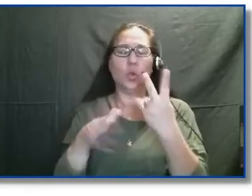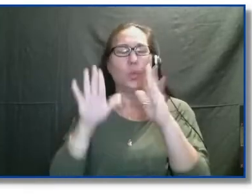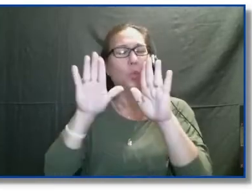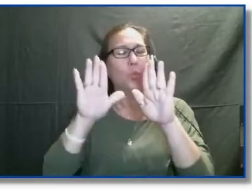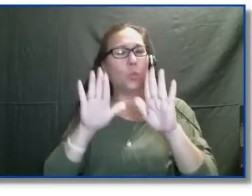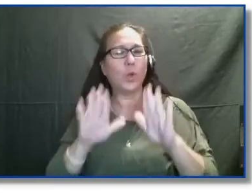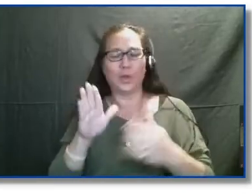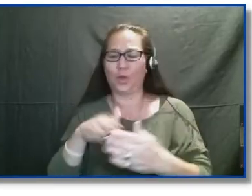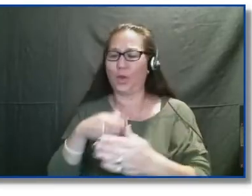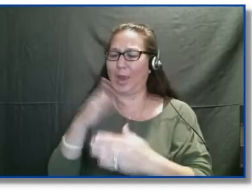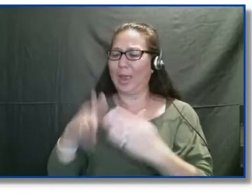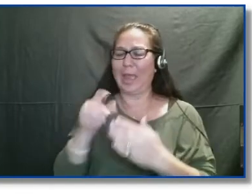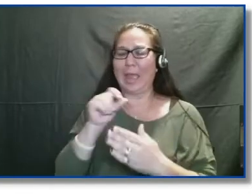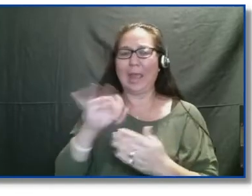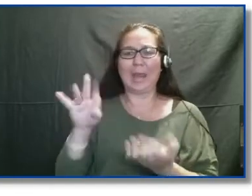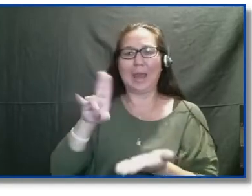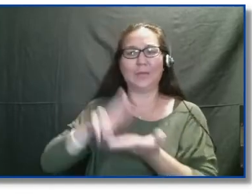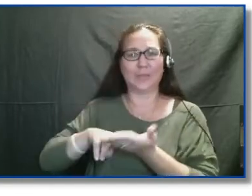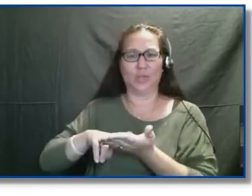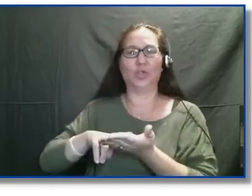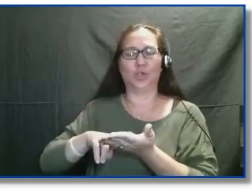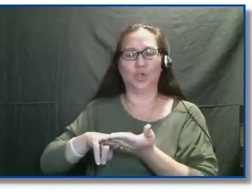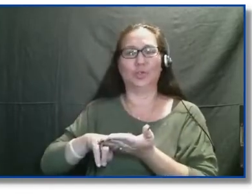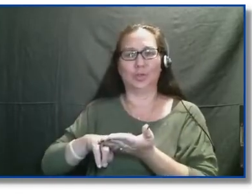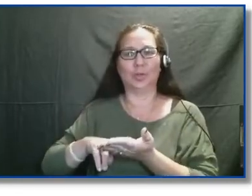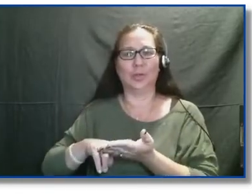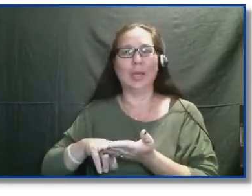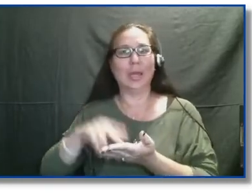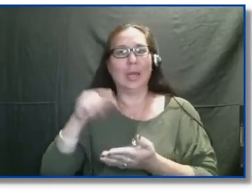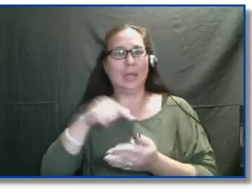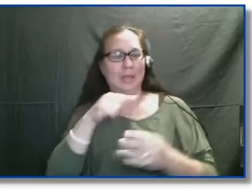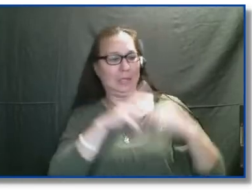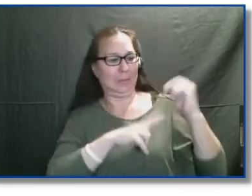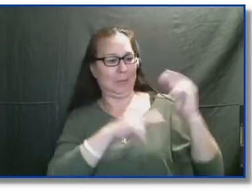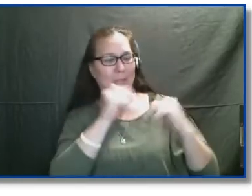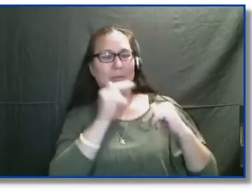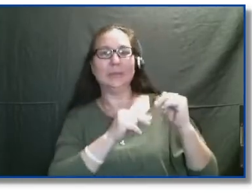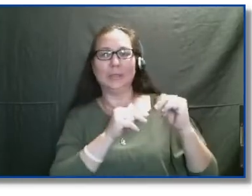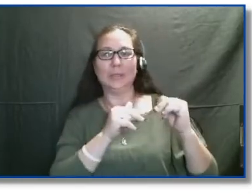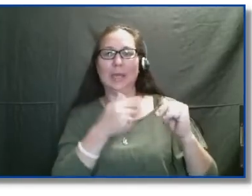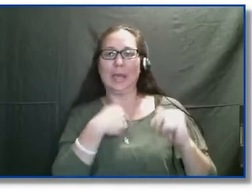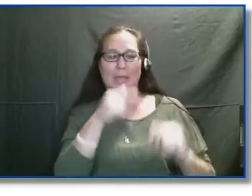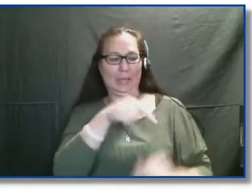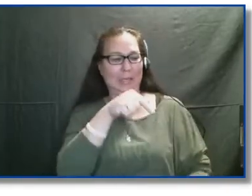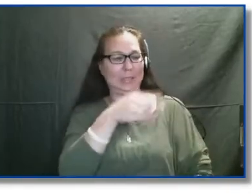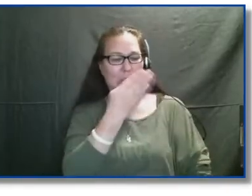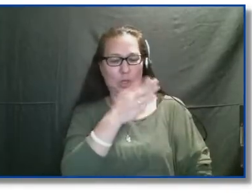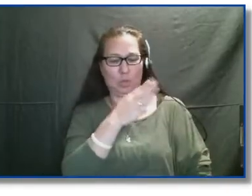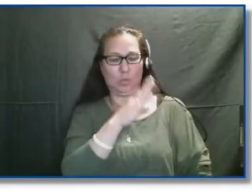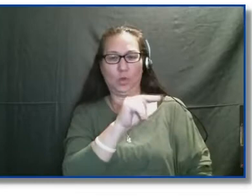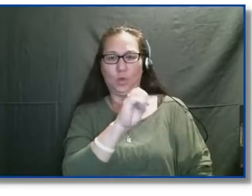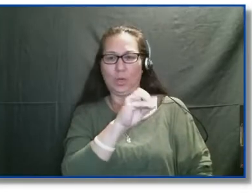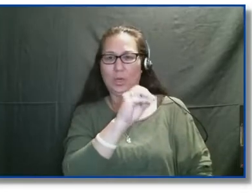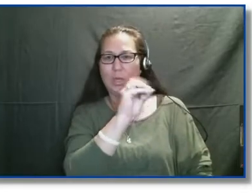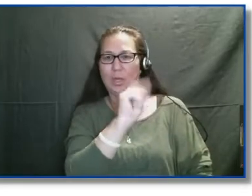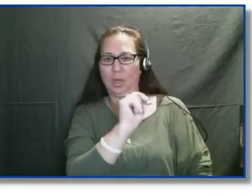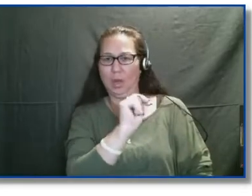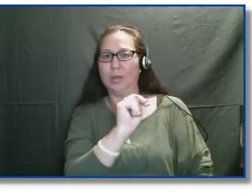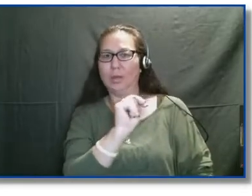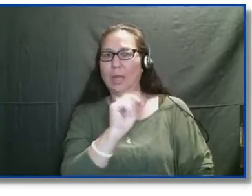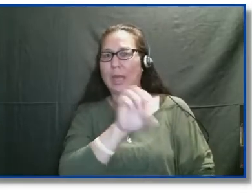these two buildings. This building, this is the one in neon, blue neon, and then the other next door, not far